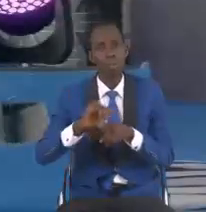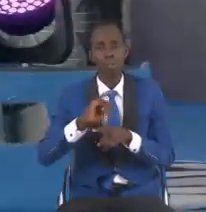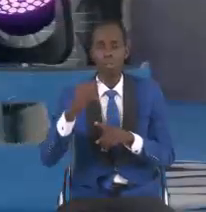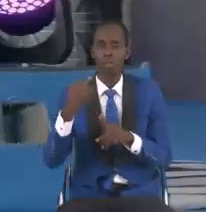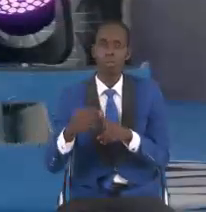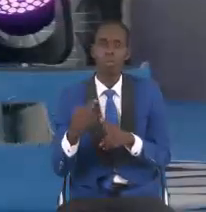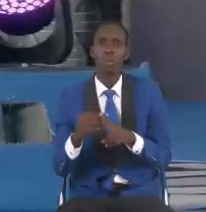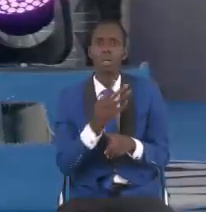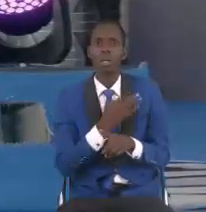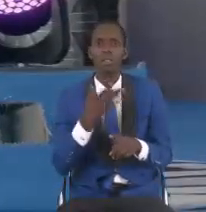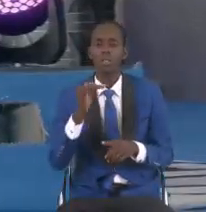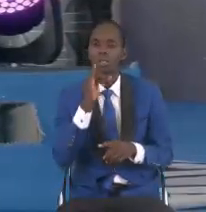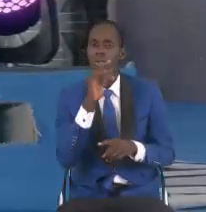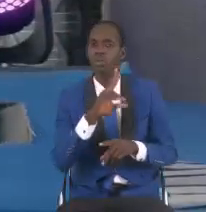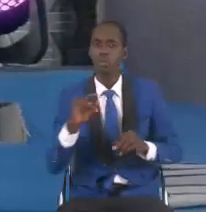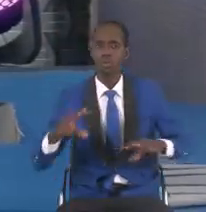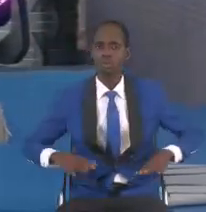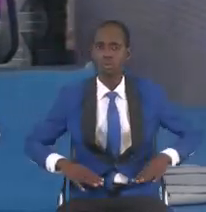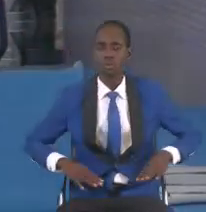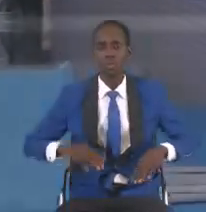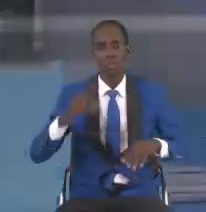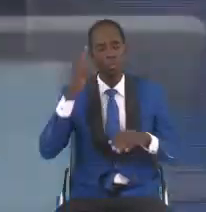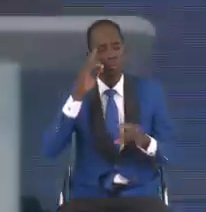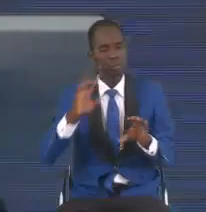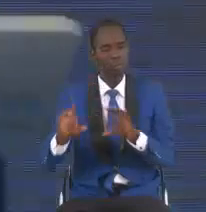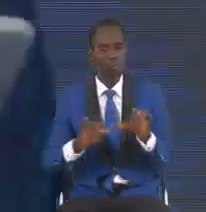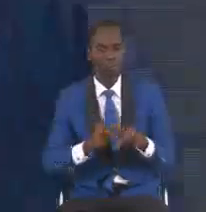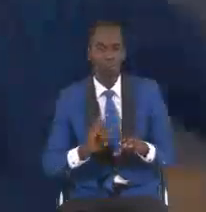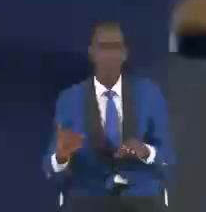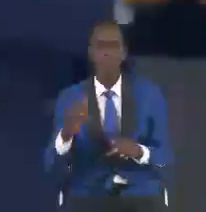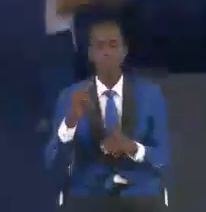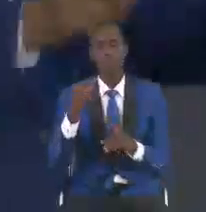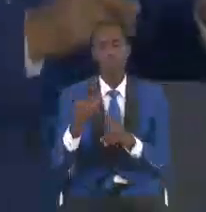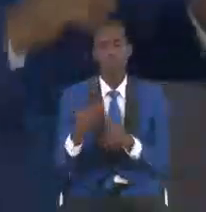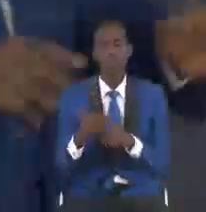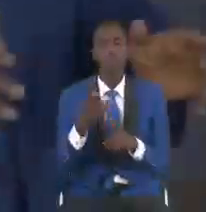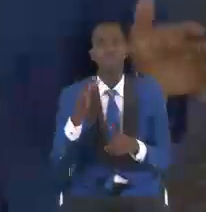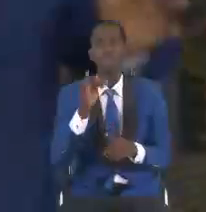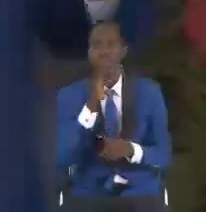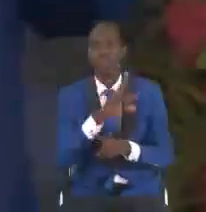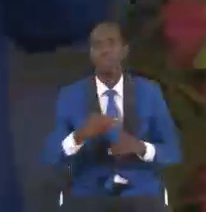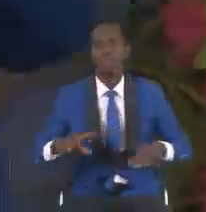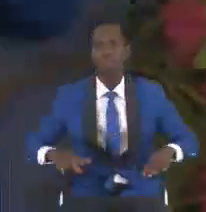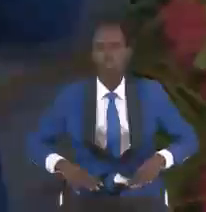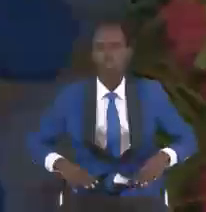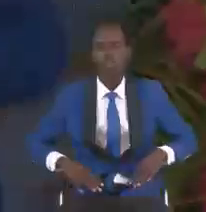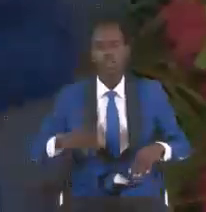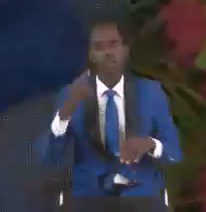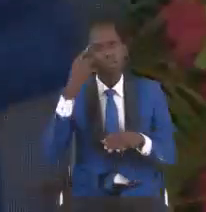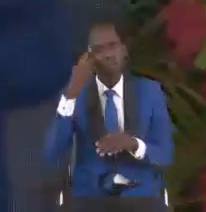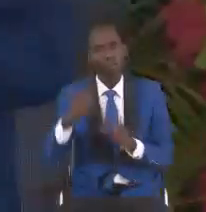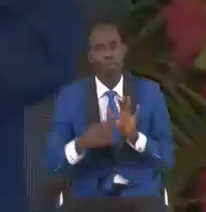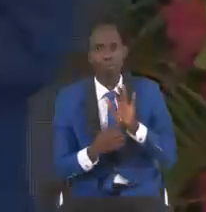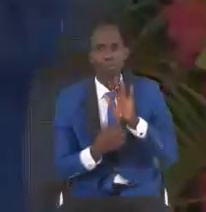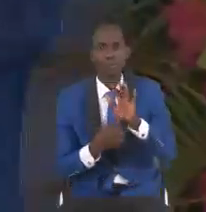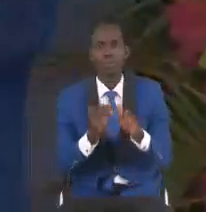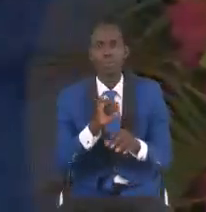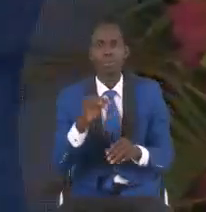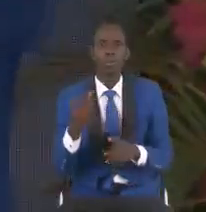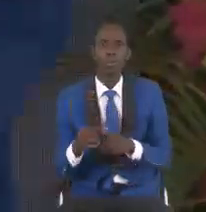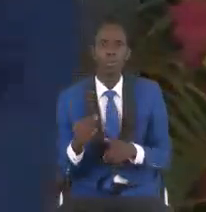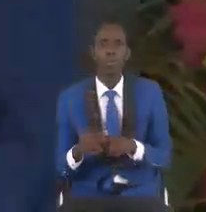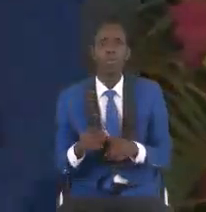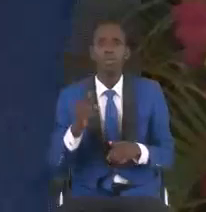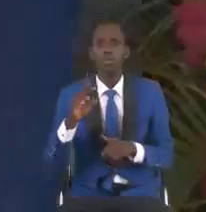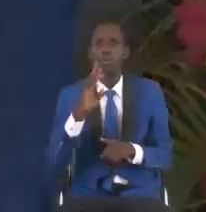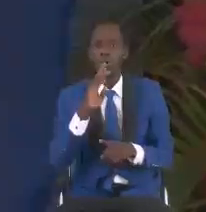is no vacation from performing the word. There is no vacation from portraying the word. You're